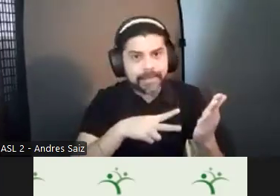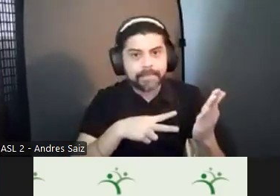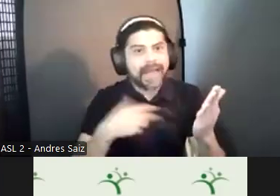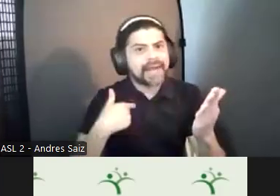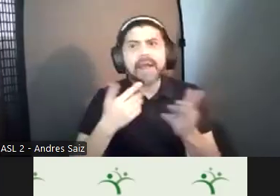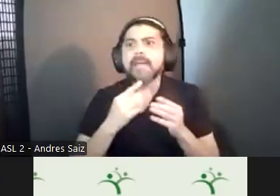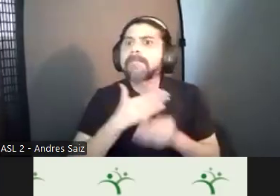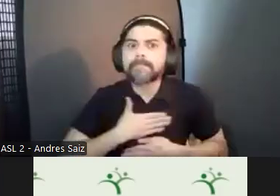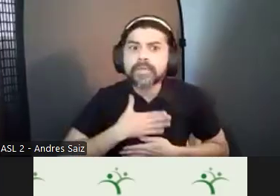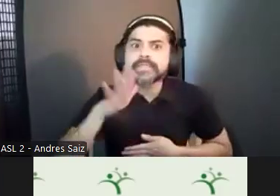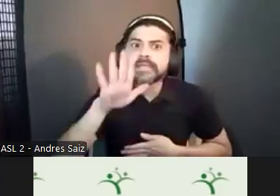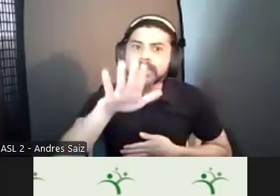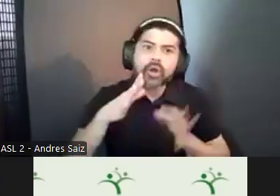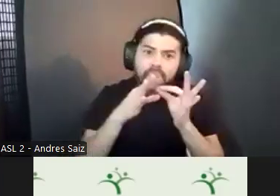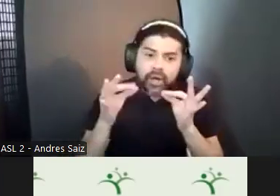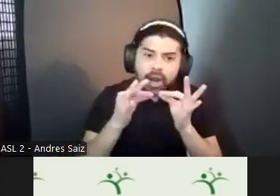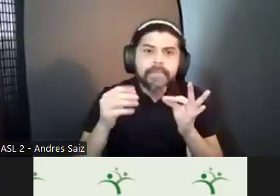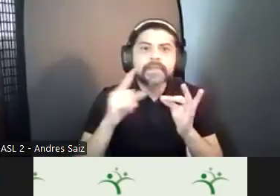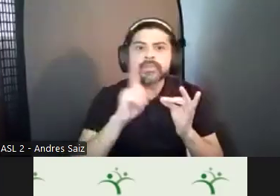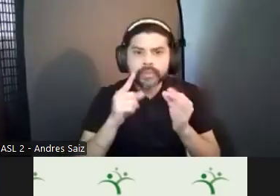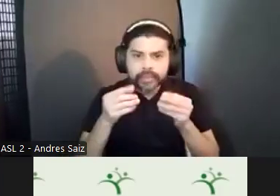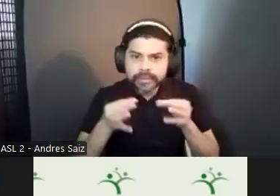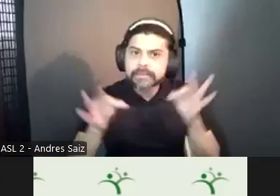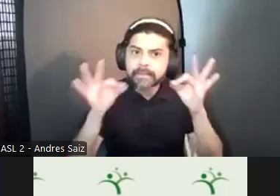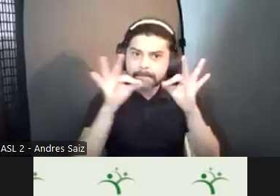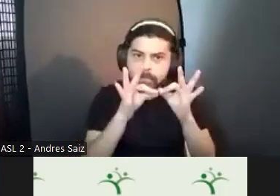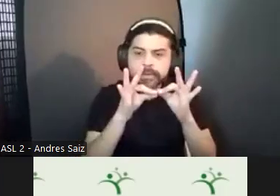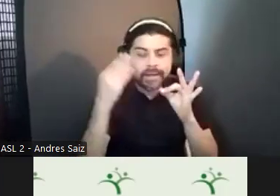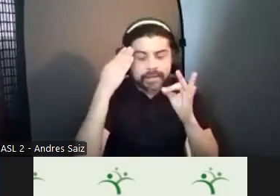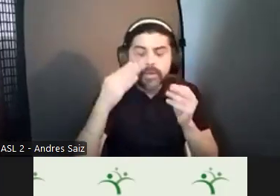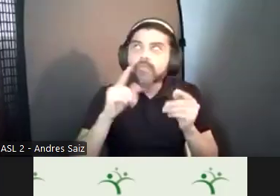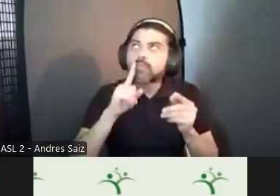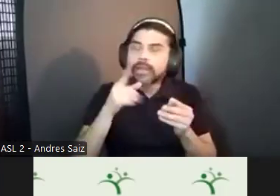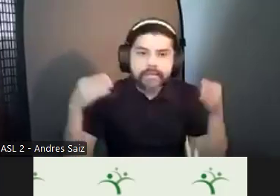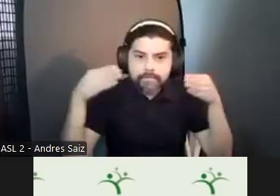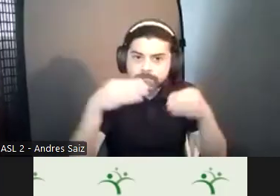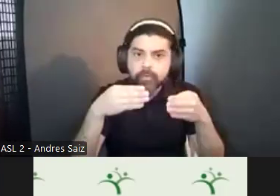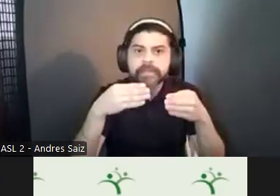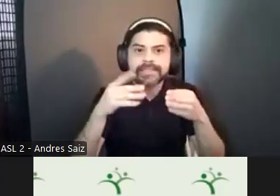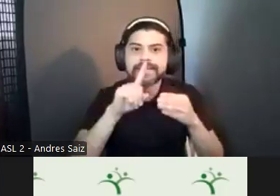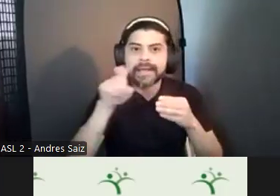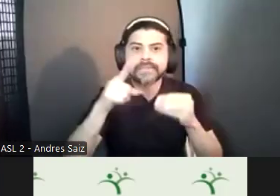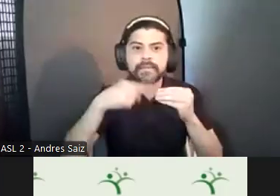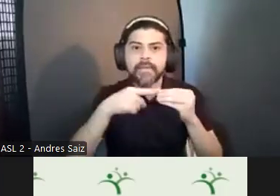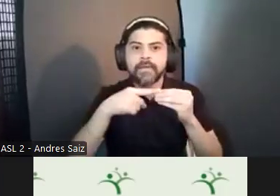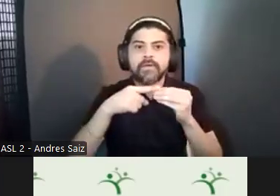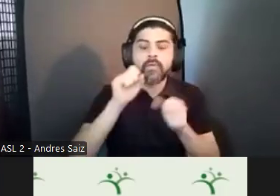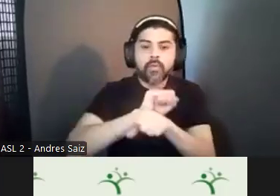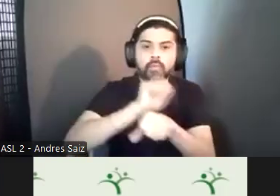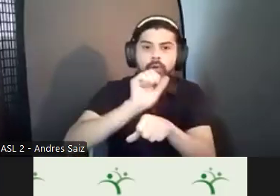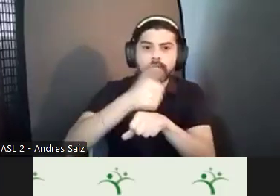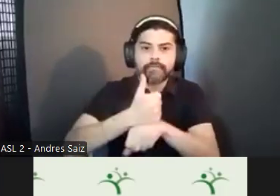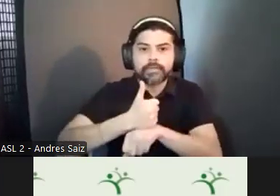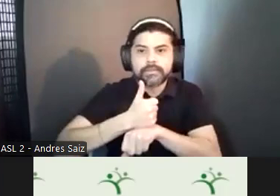most meaningful. So I know that there's a very focused ask in HR1 related to workforce. So we're tracking that. And